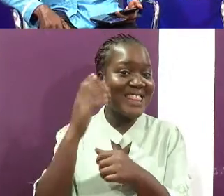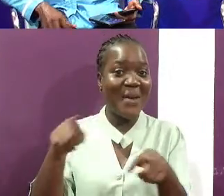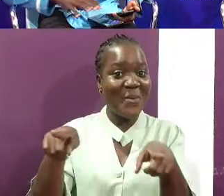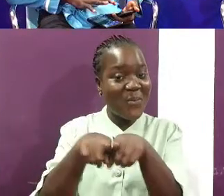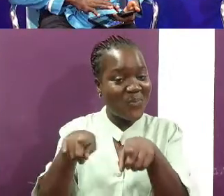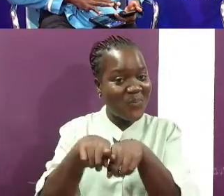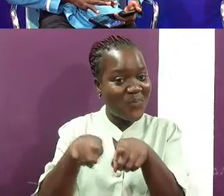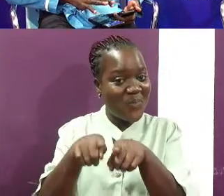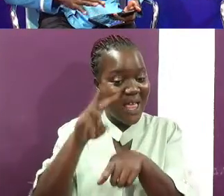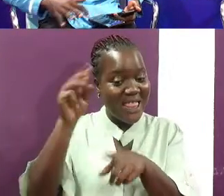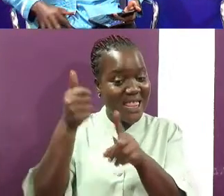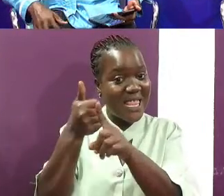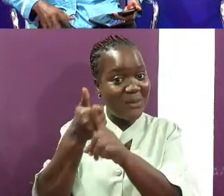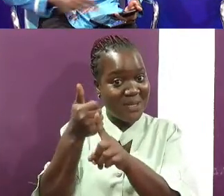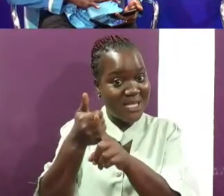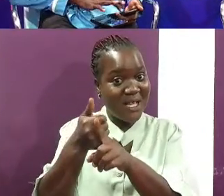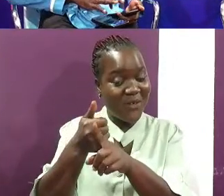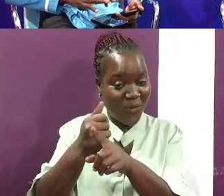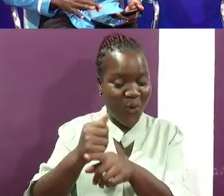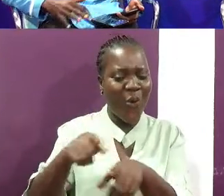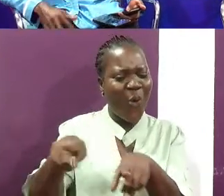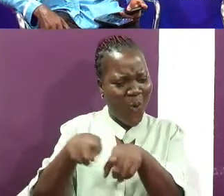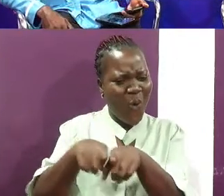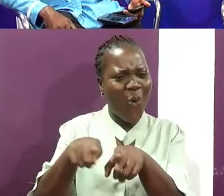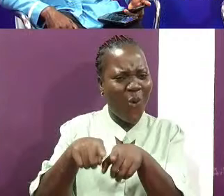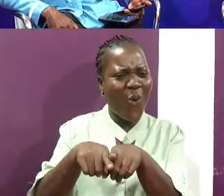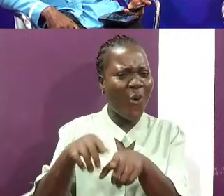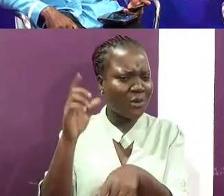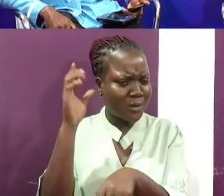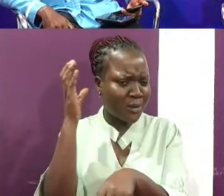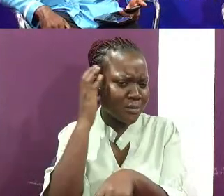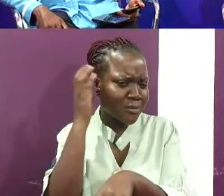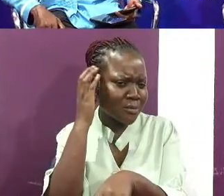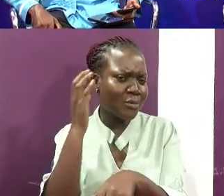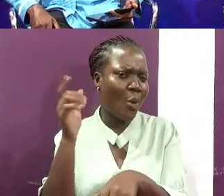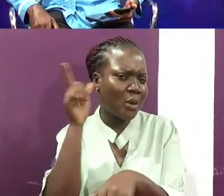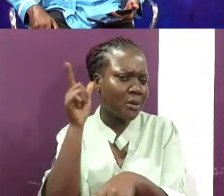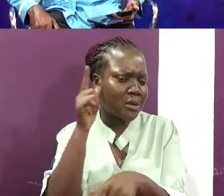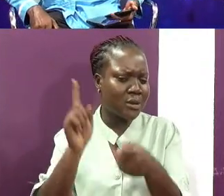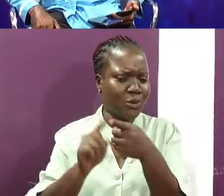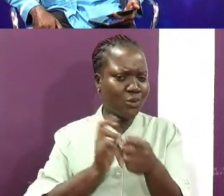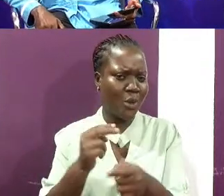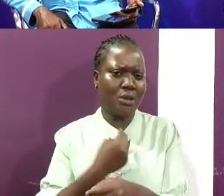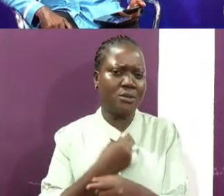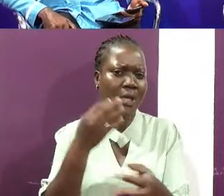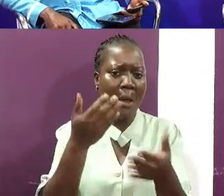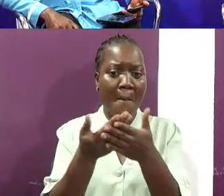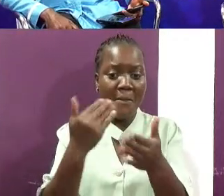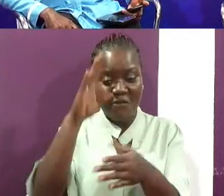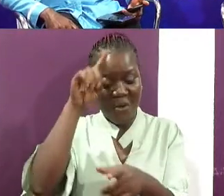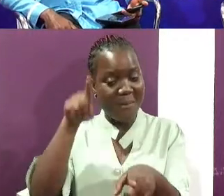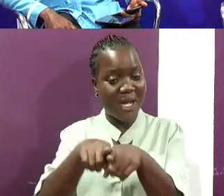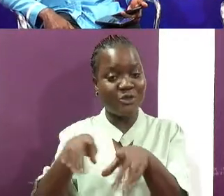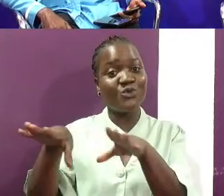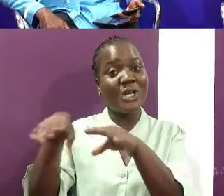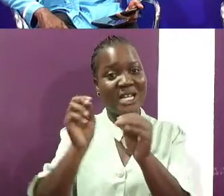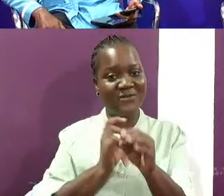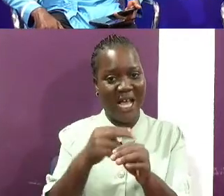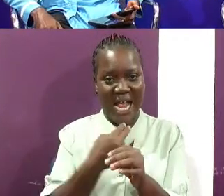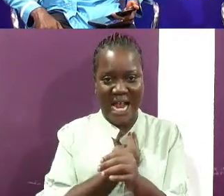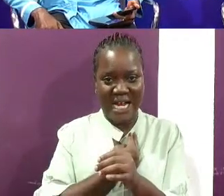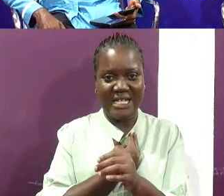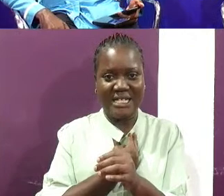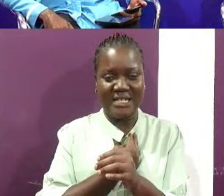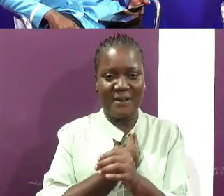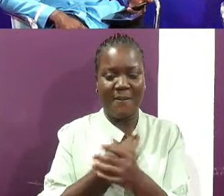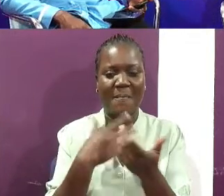you but almost see and can. Oh, near my yes, you are one. Brasset, and then I have a corner. So, what comment to be send away between your signing of